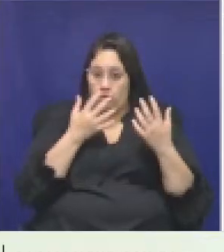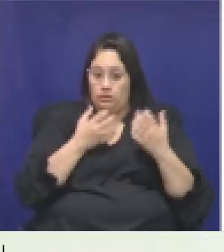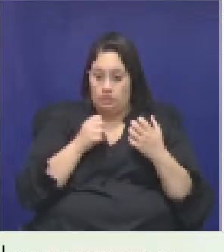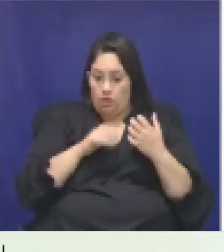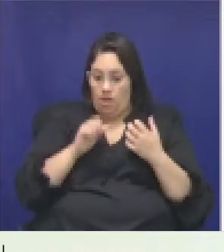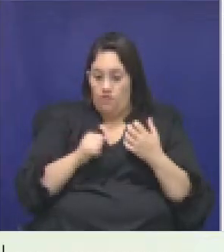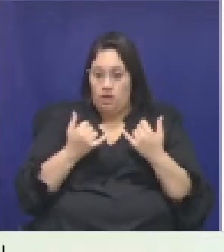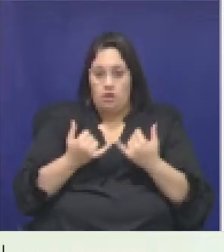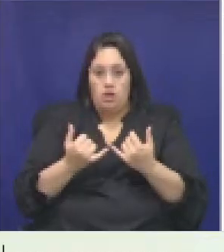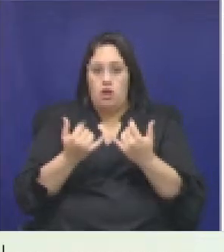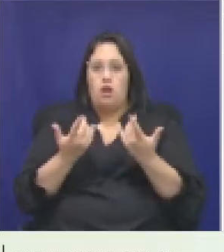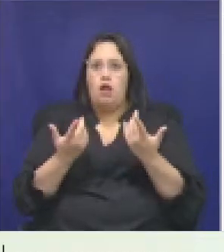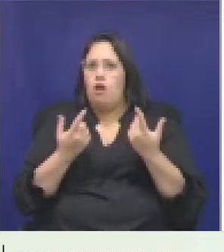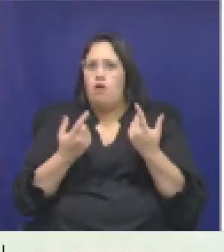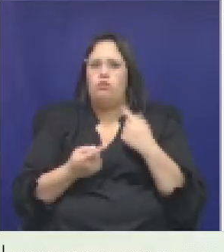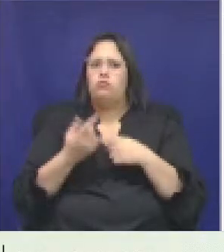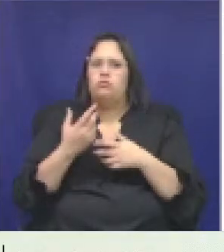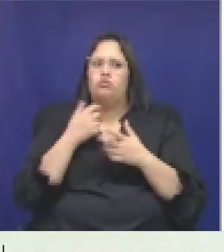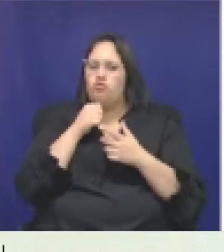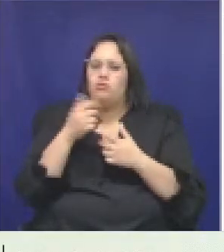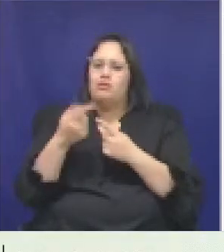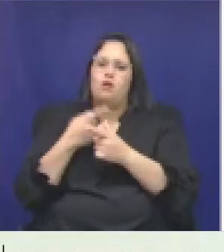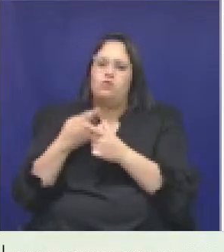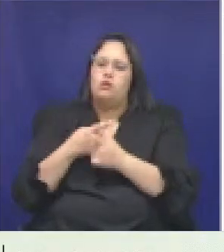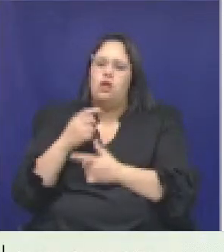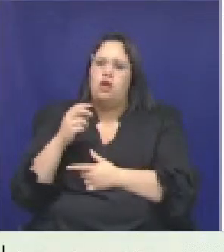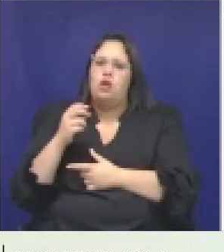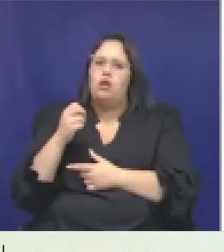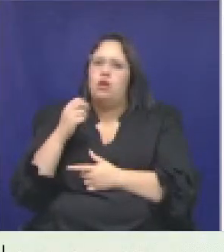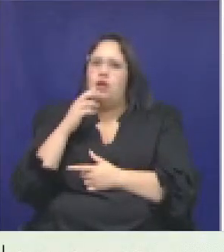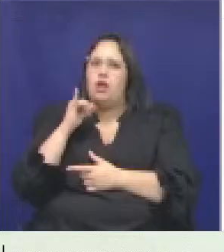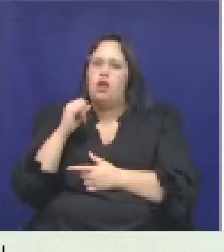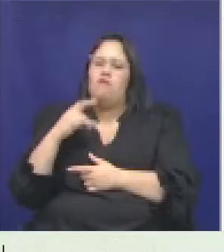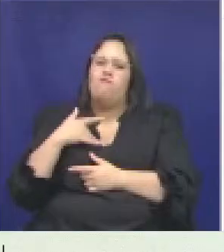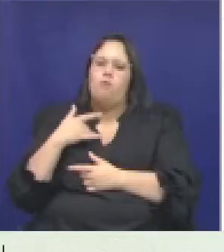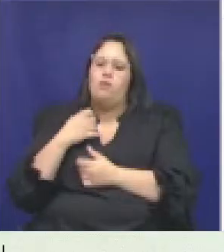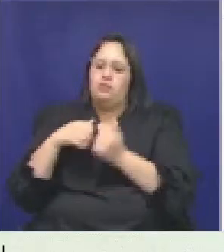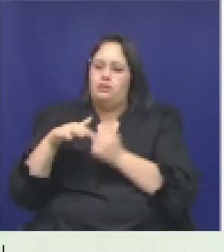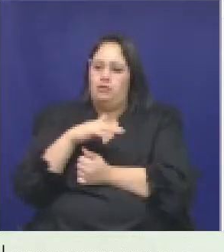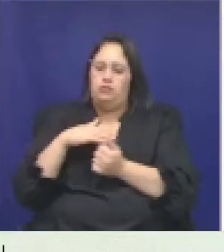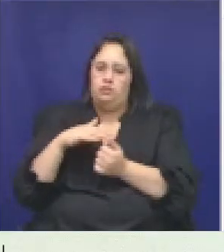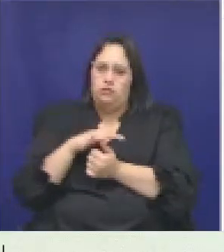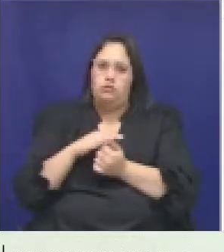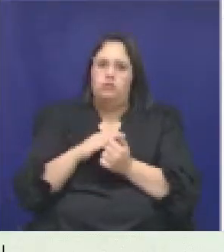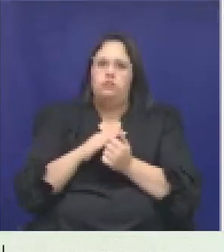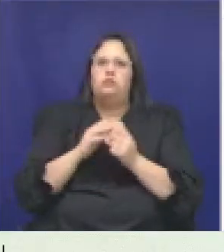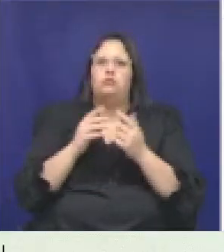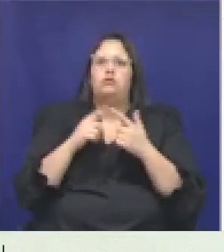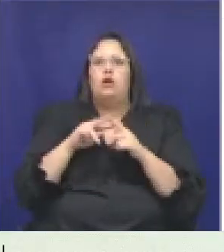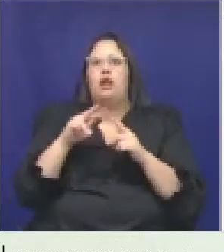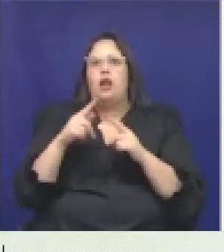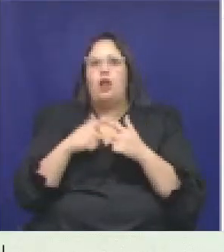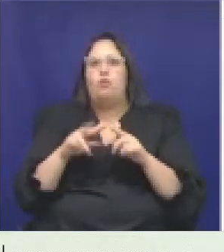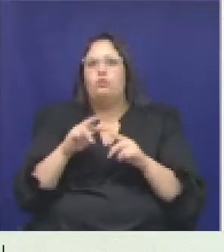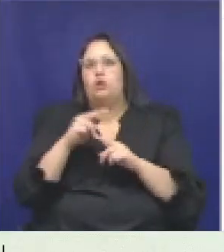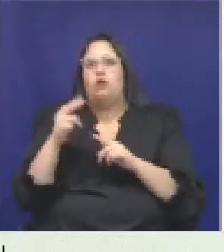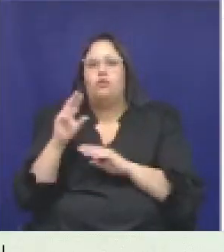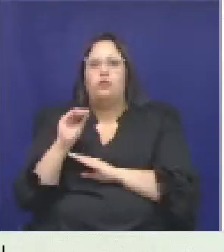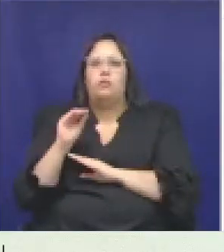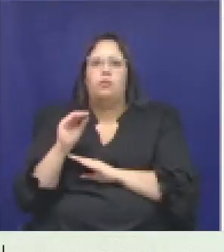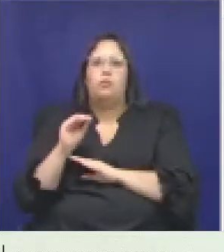SA is not counting the informal sector? Sithi ke sihlalo kulo matshonisa makaqhubeke noshishino lwakhe